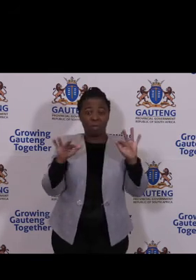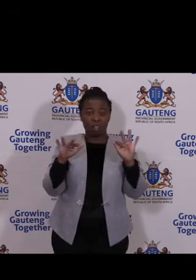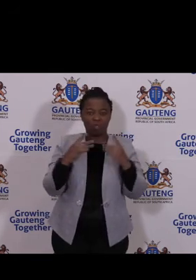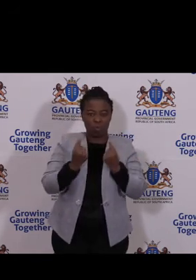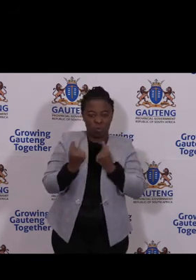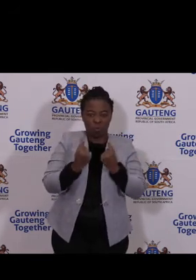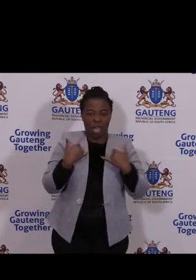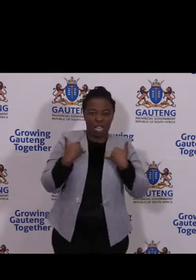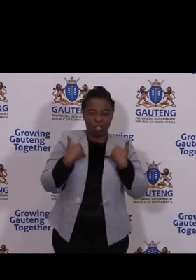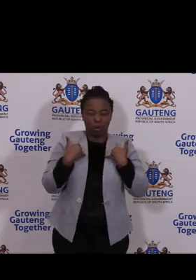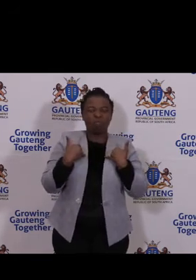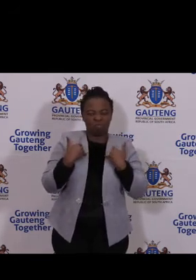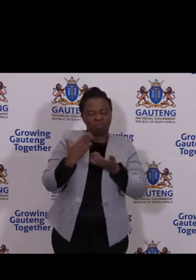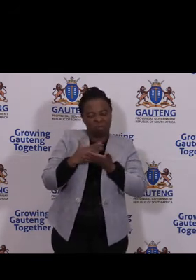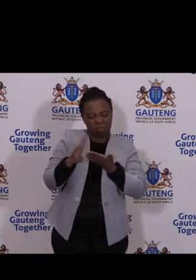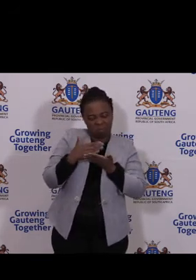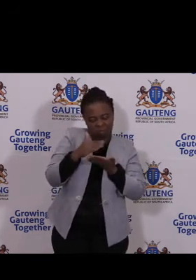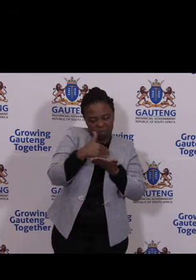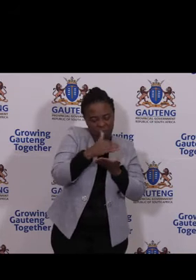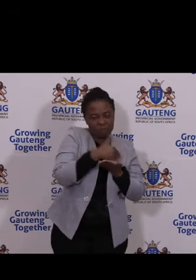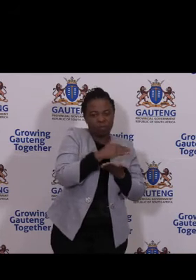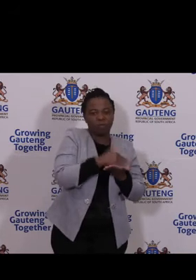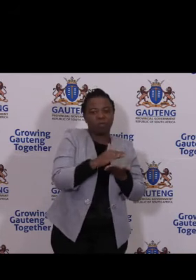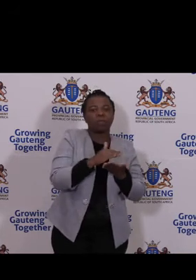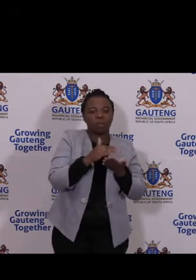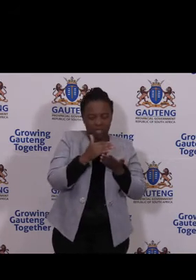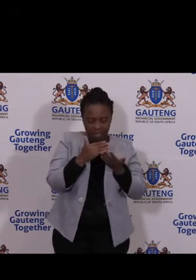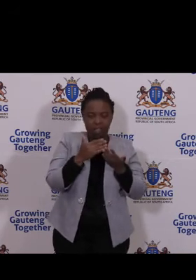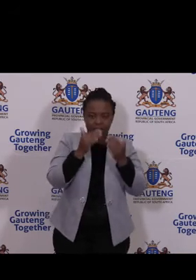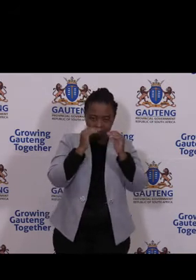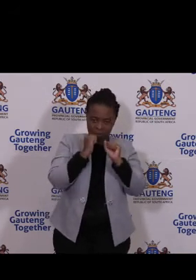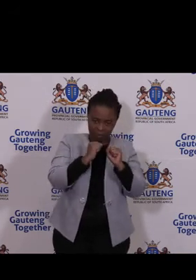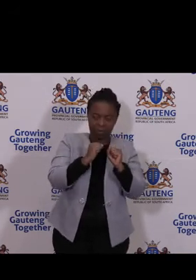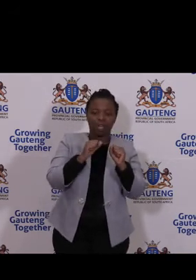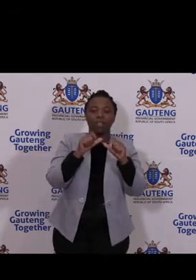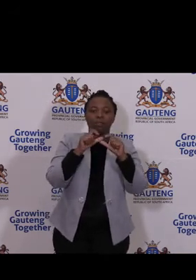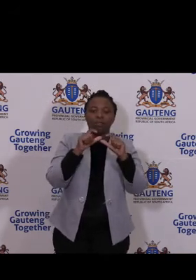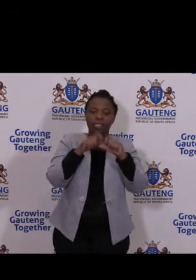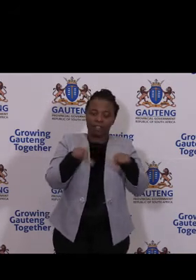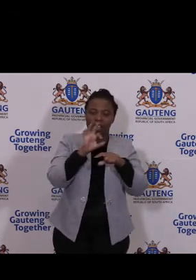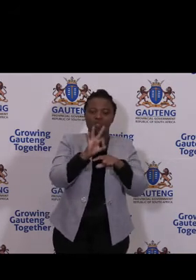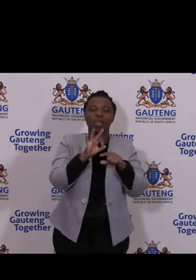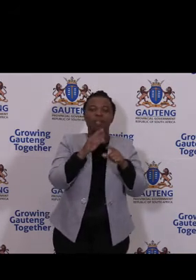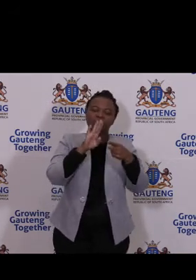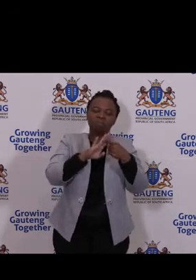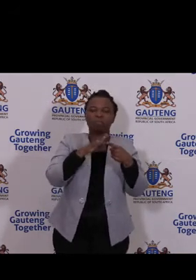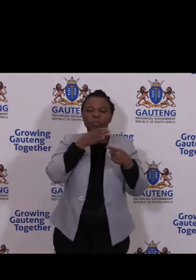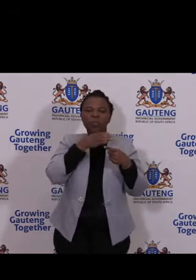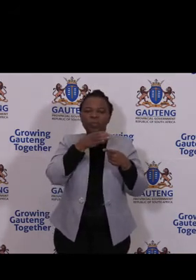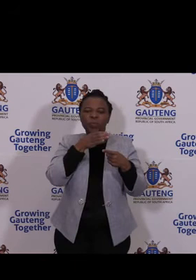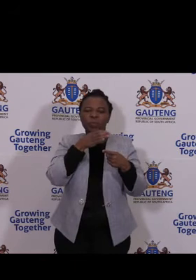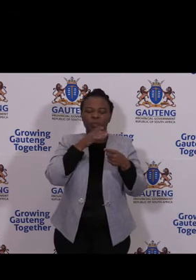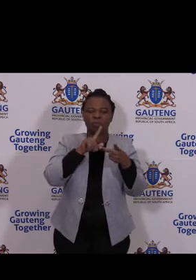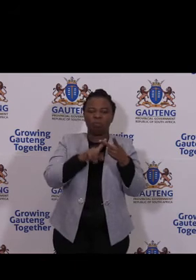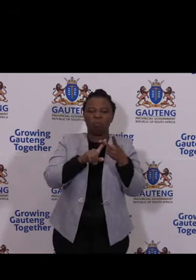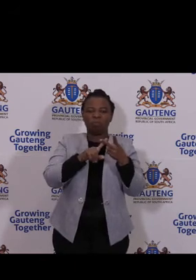were enjoying, and which comes with a level 3 lockdown in terms of alcohol, in terms of movement